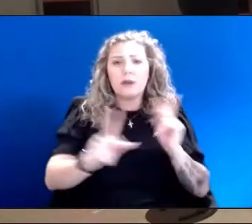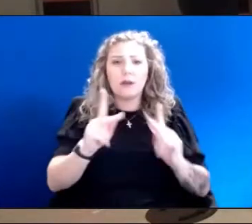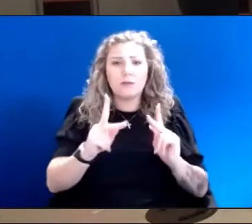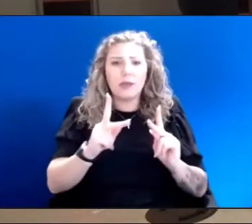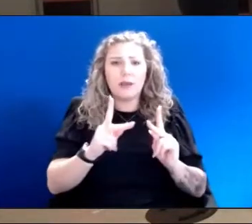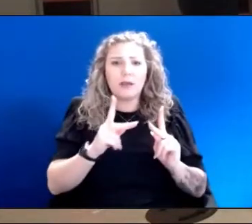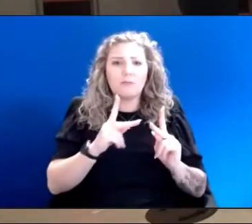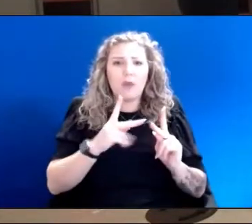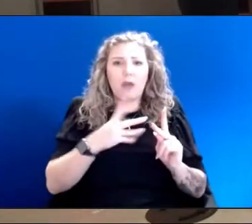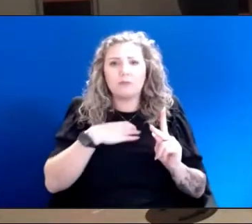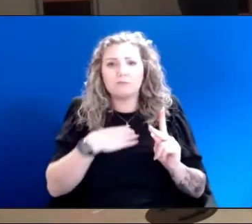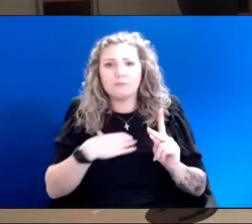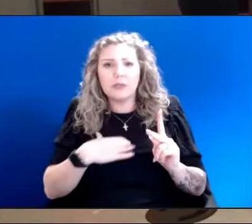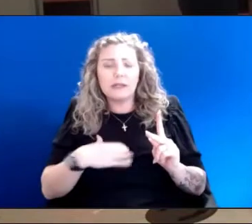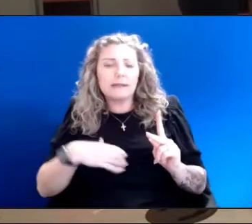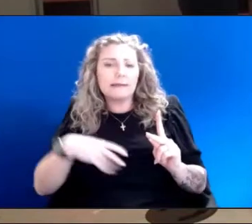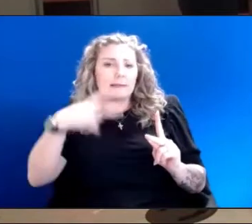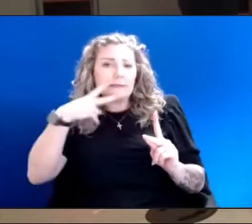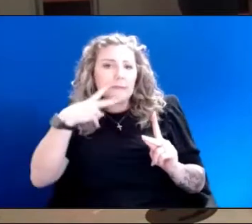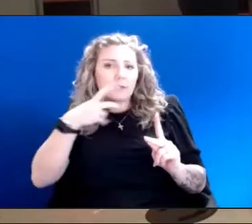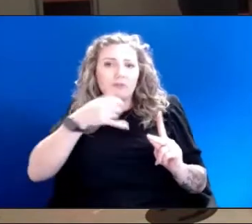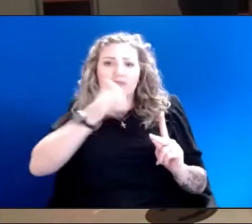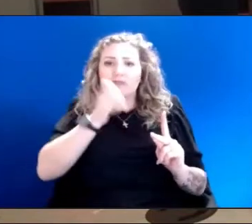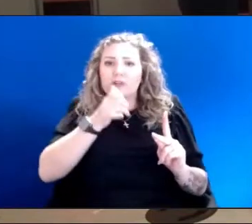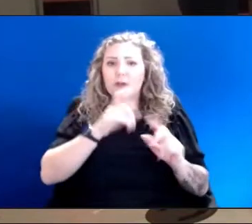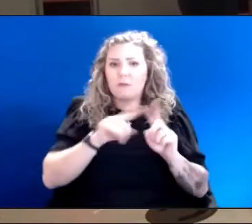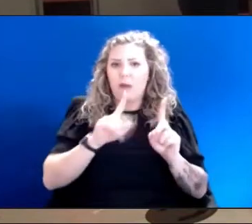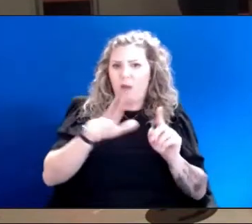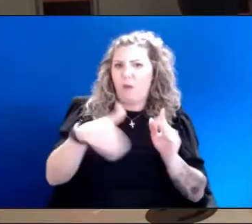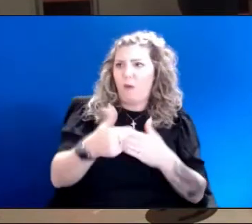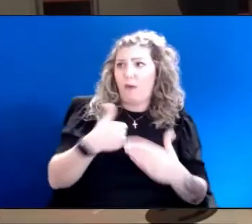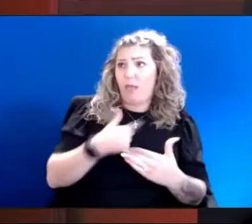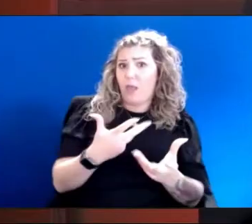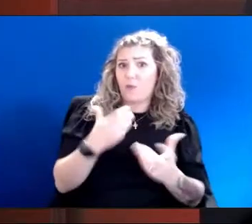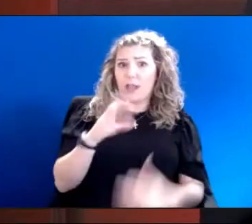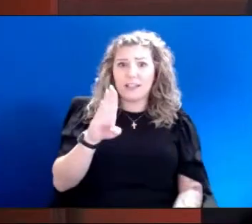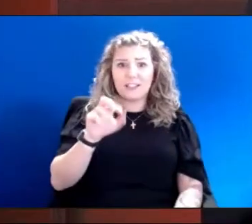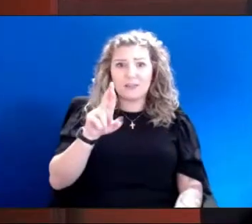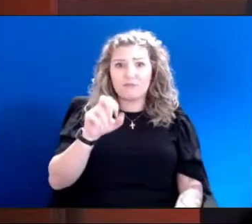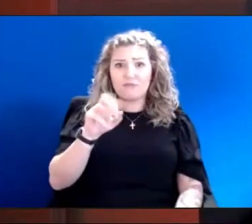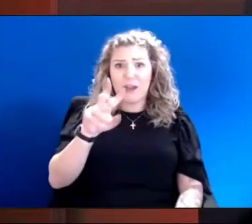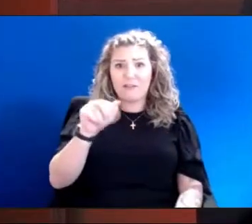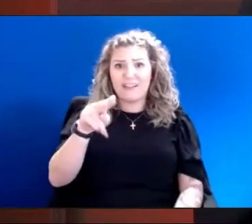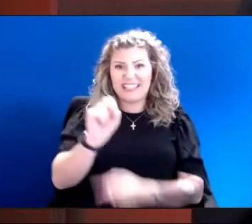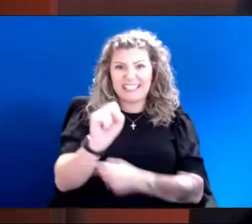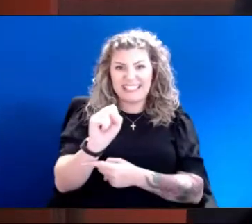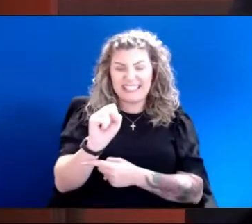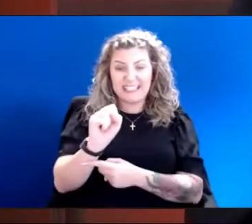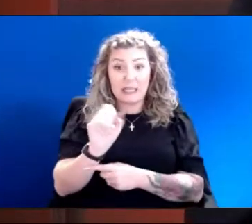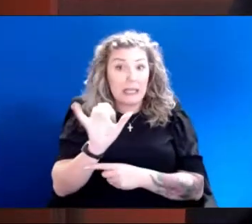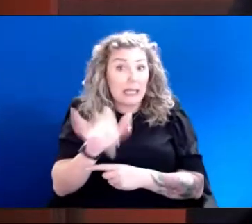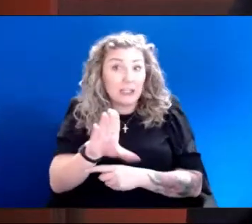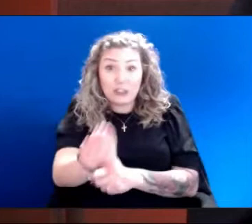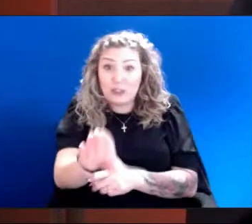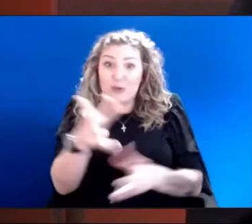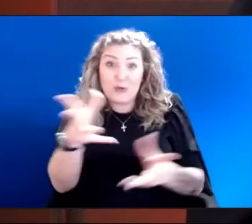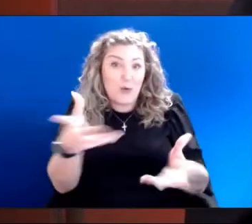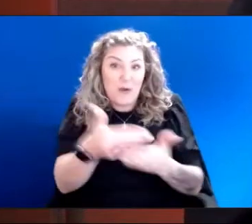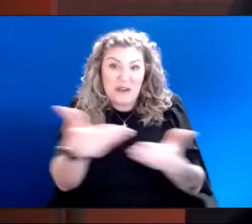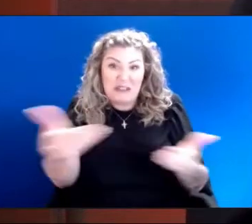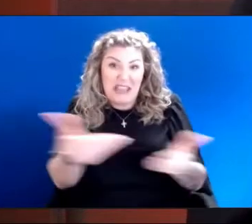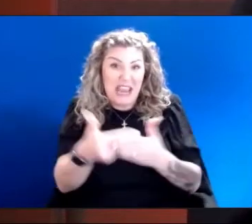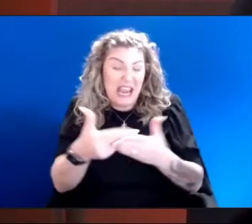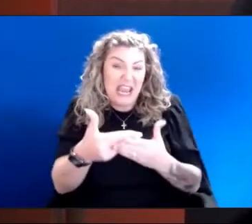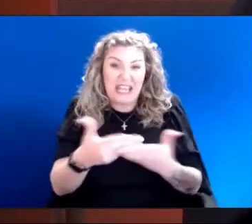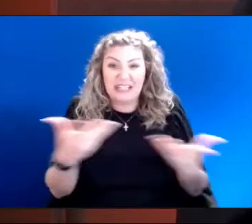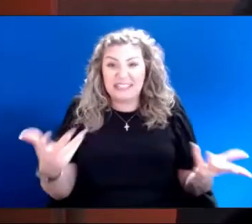after a tough day, but all I want is brownies. Why? Because that's your deal. That's your sugar.